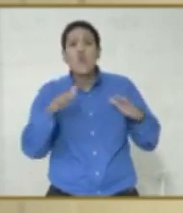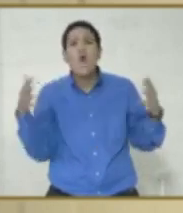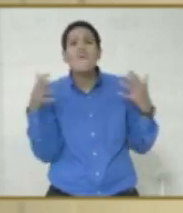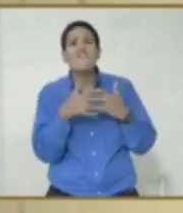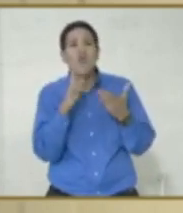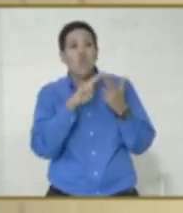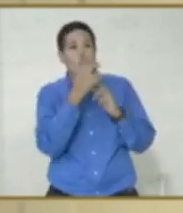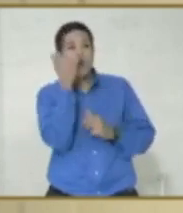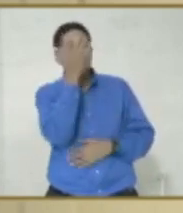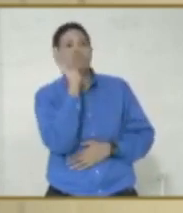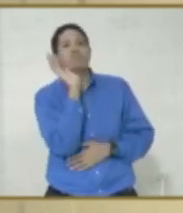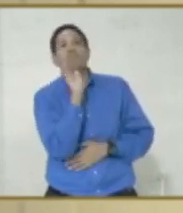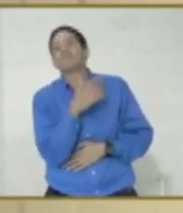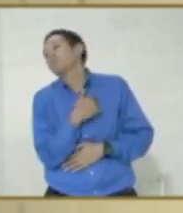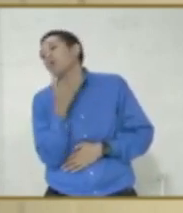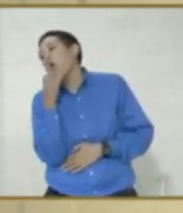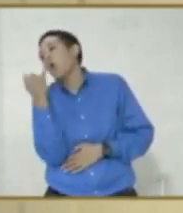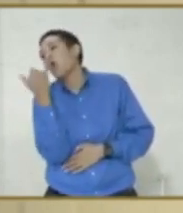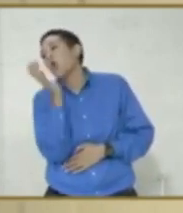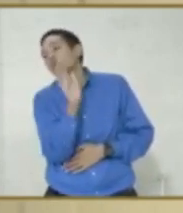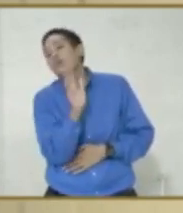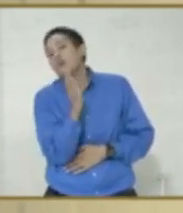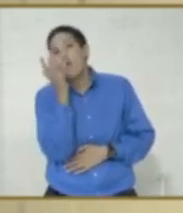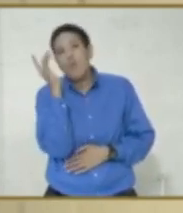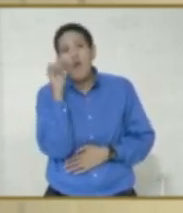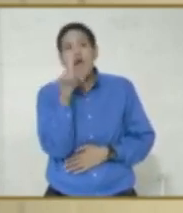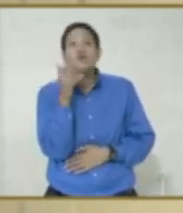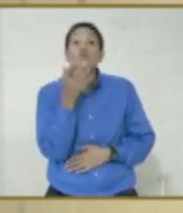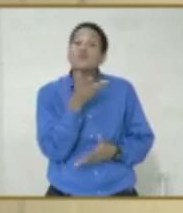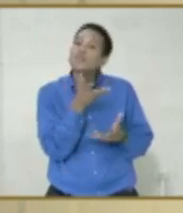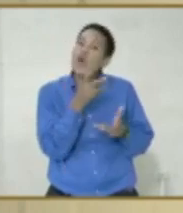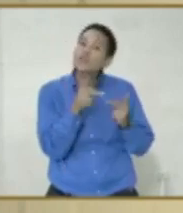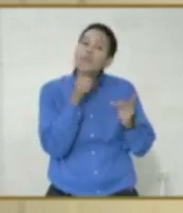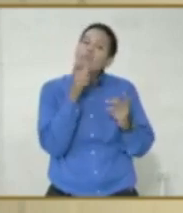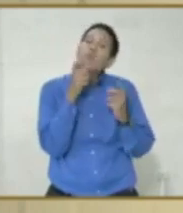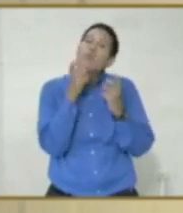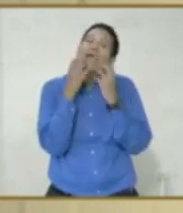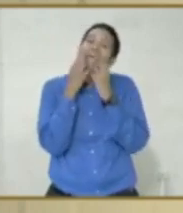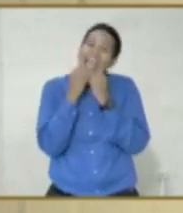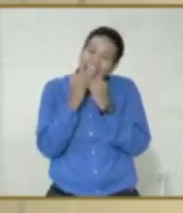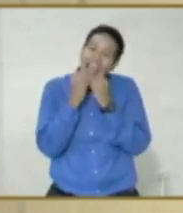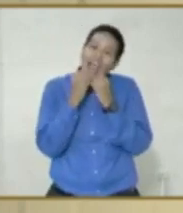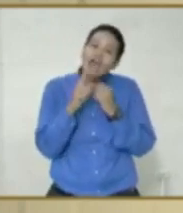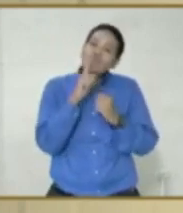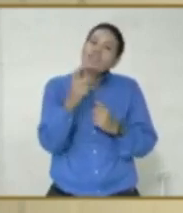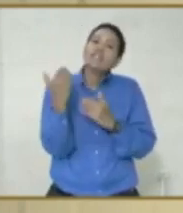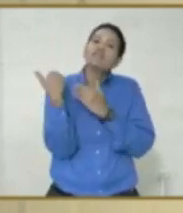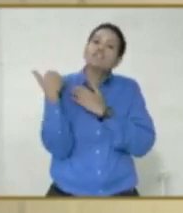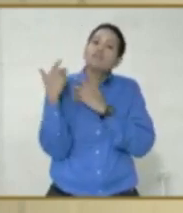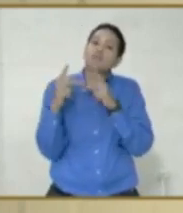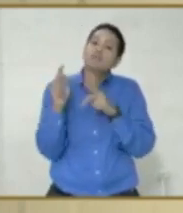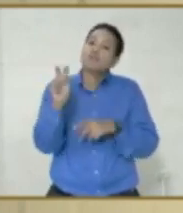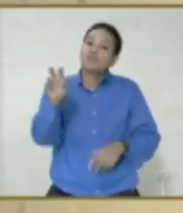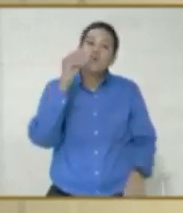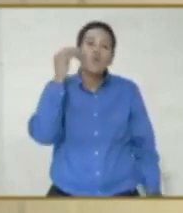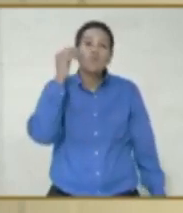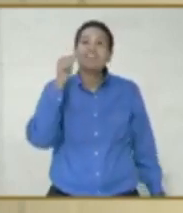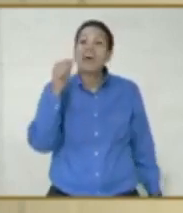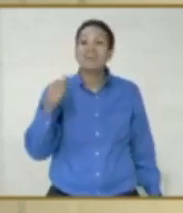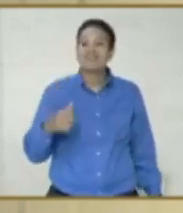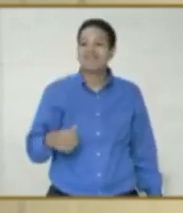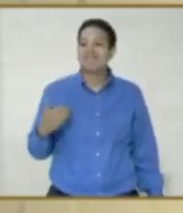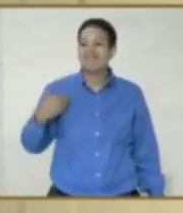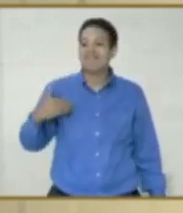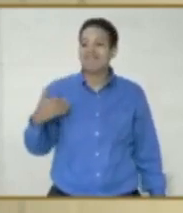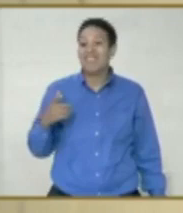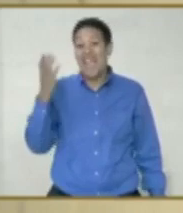lines, because you are going to be talking to persons who care, and you're going to be responsible people coming to your household, because I know the issue of